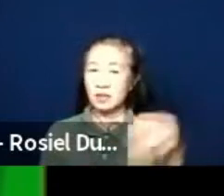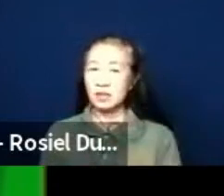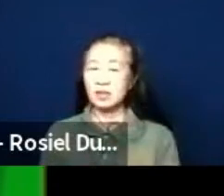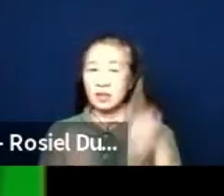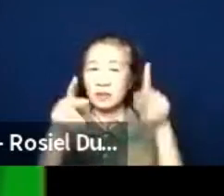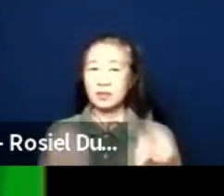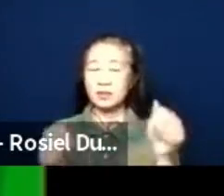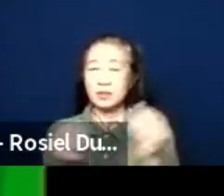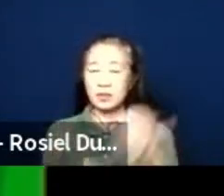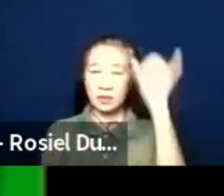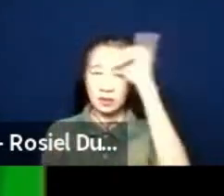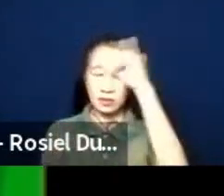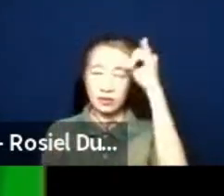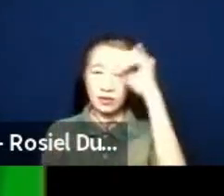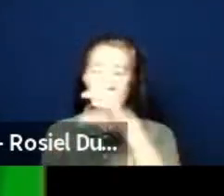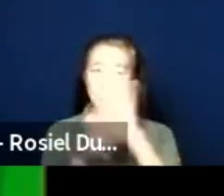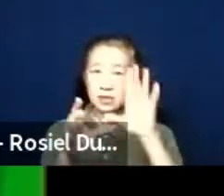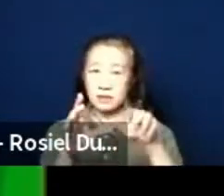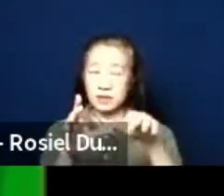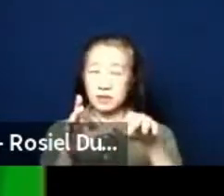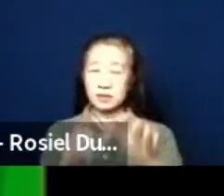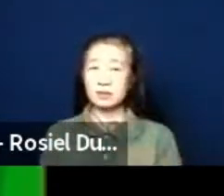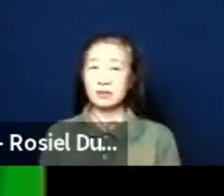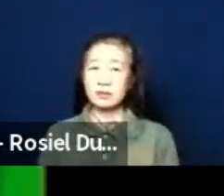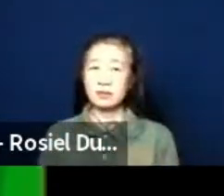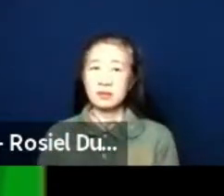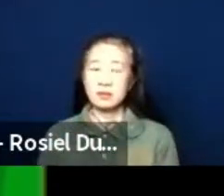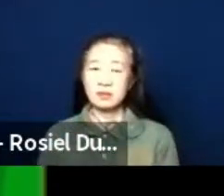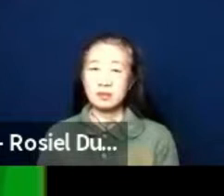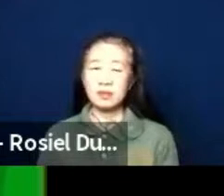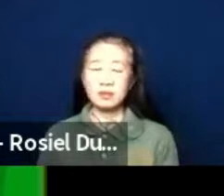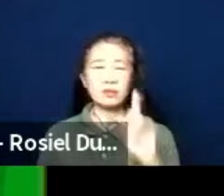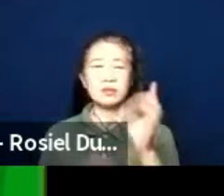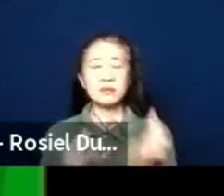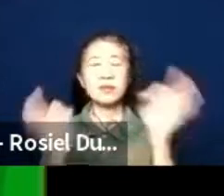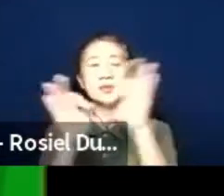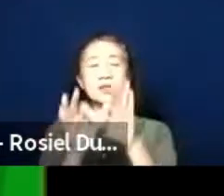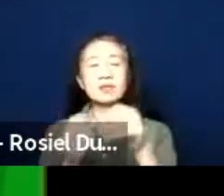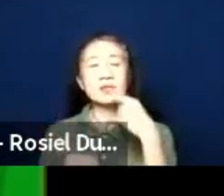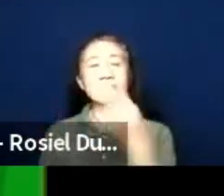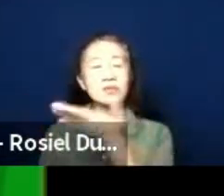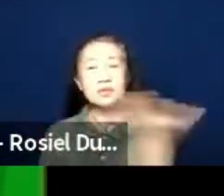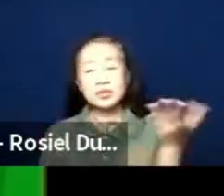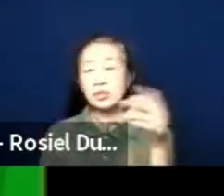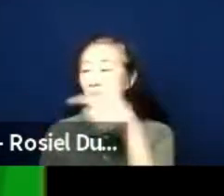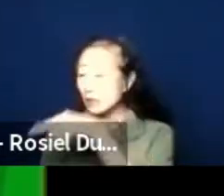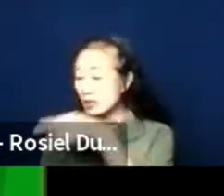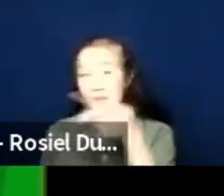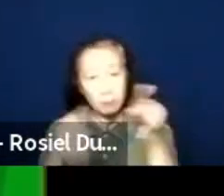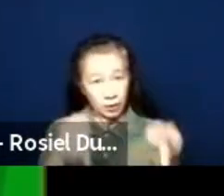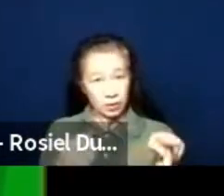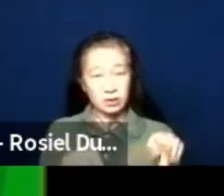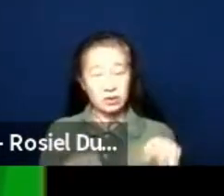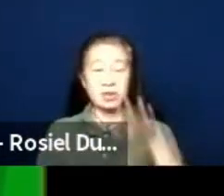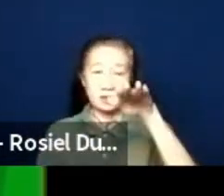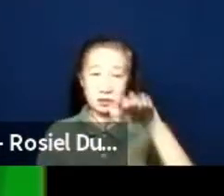with intellectual disability. Okay, the importance there, it tells you that this person is